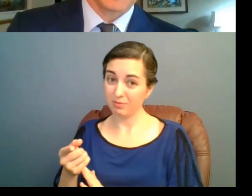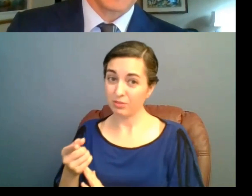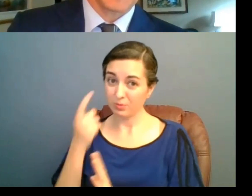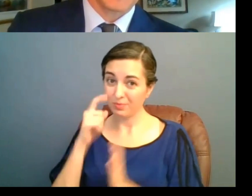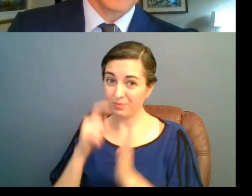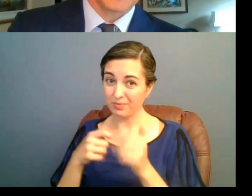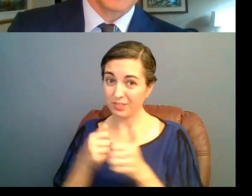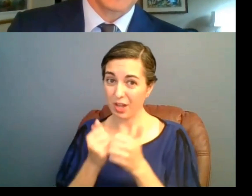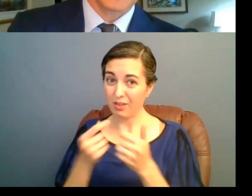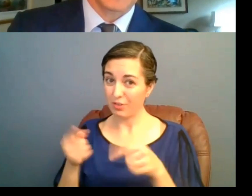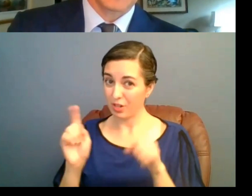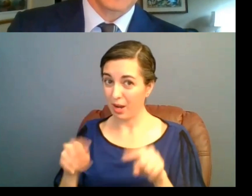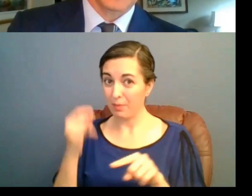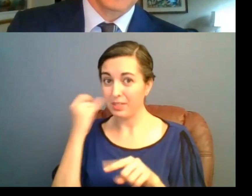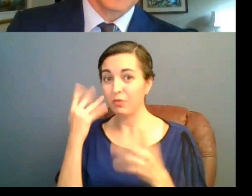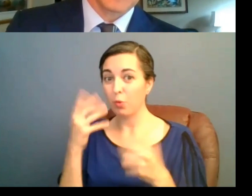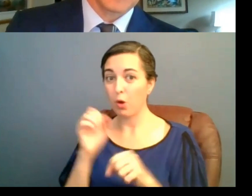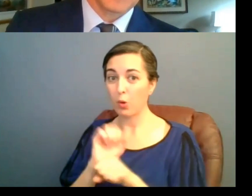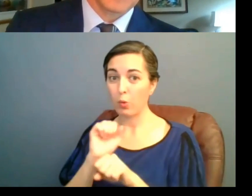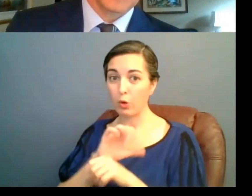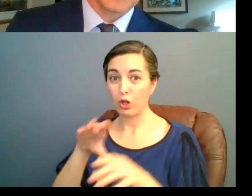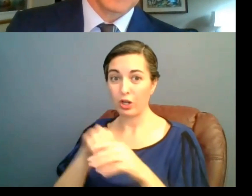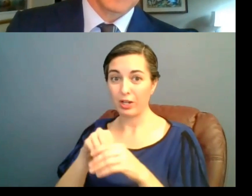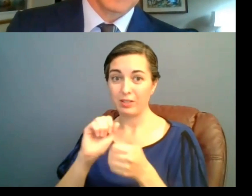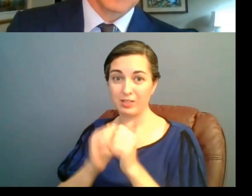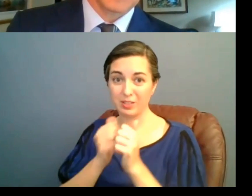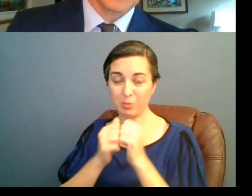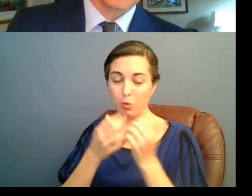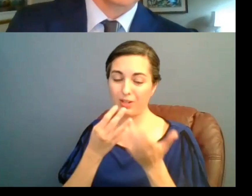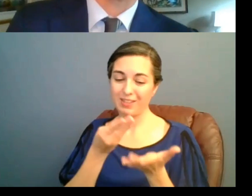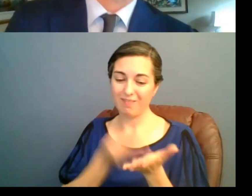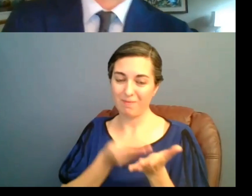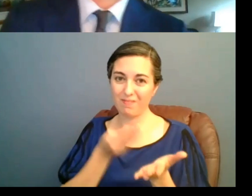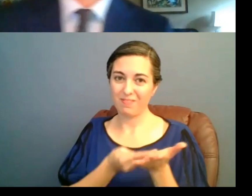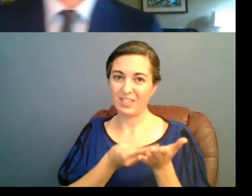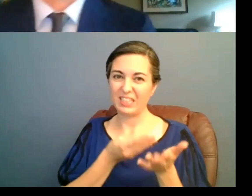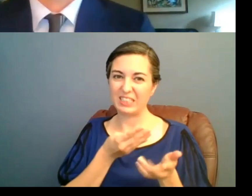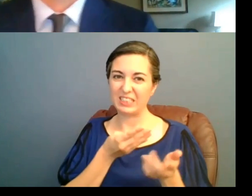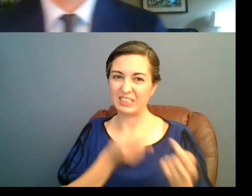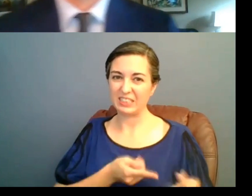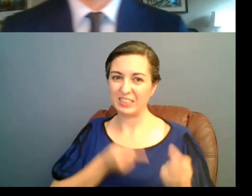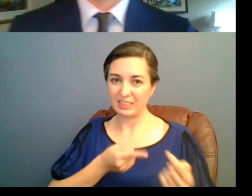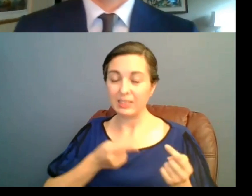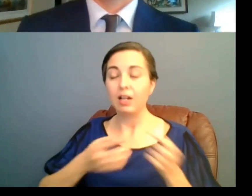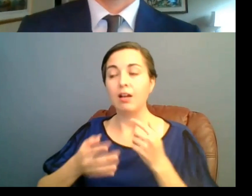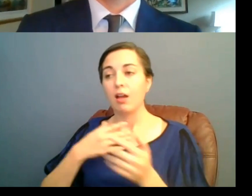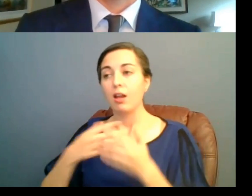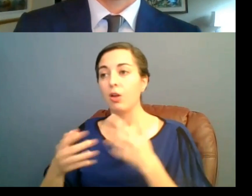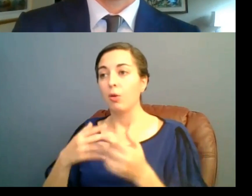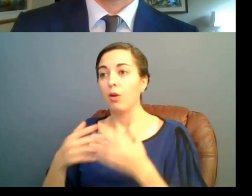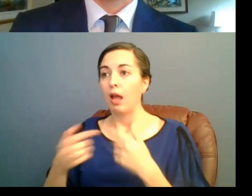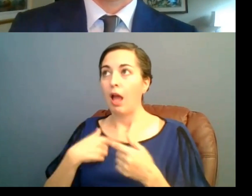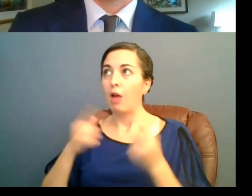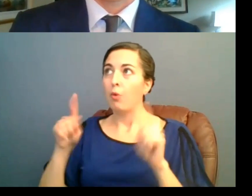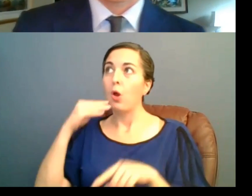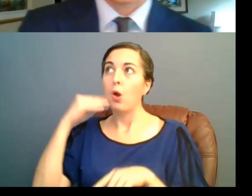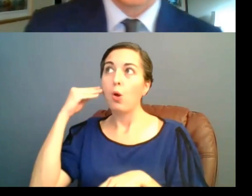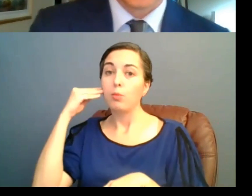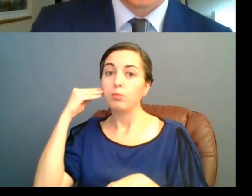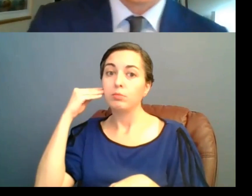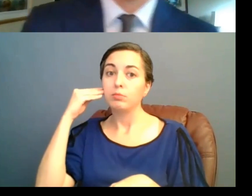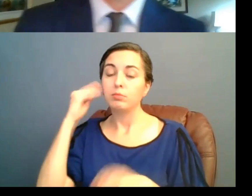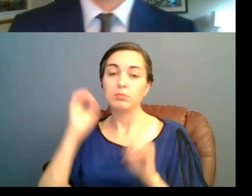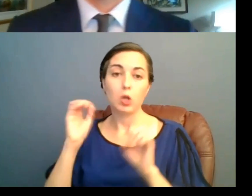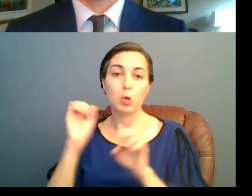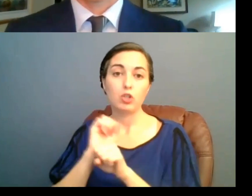that you go through if you want to work in sports, is the financial side of it. And then I ended up going home to my family. I was